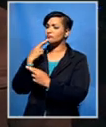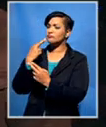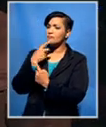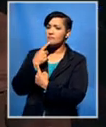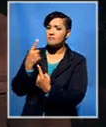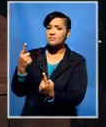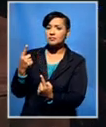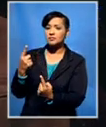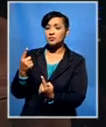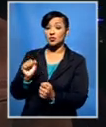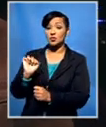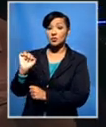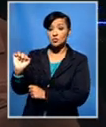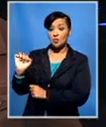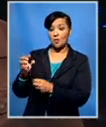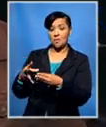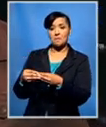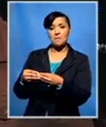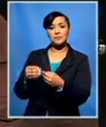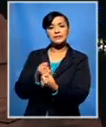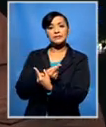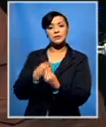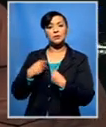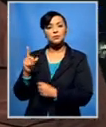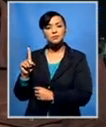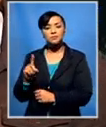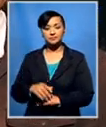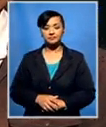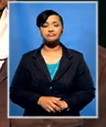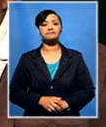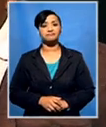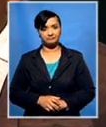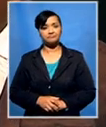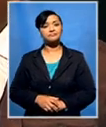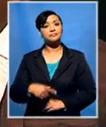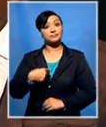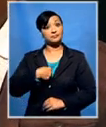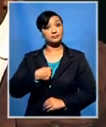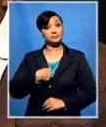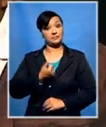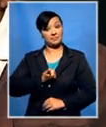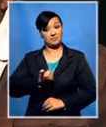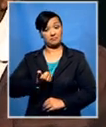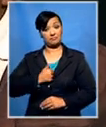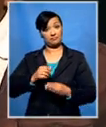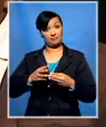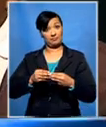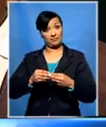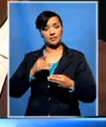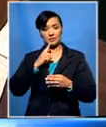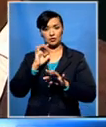take back to your members. Yes, the message I must take back to the members is that we have called a strike